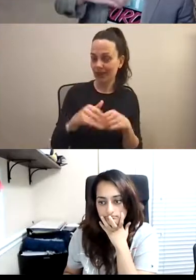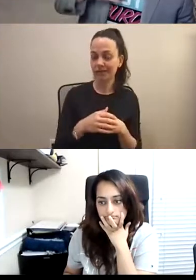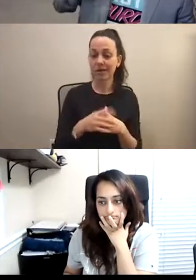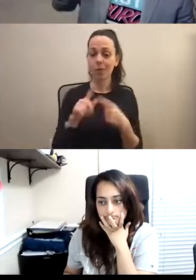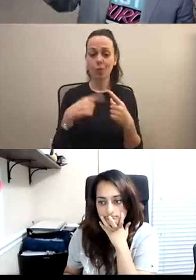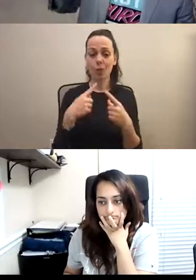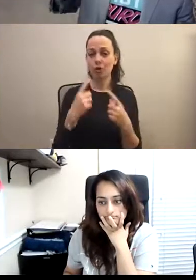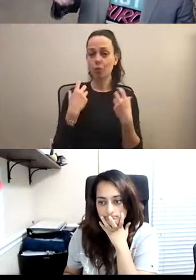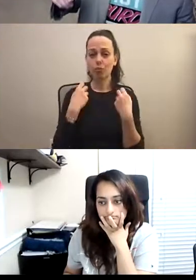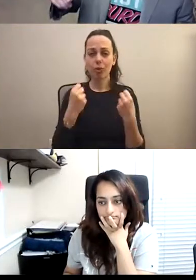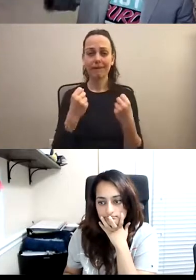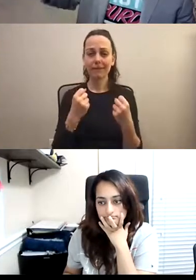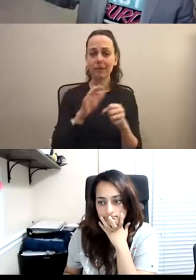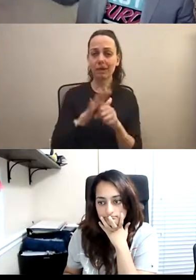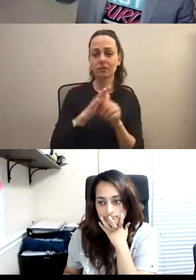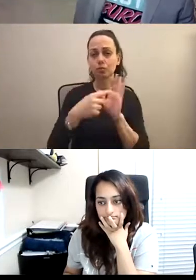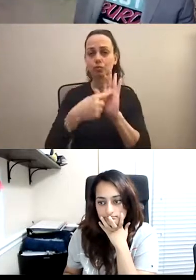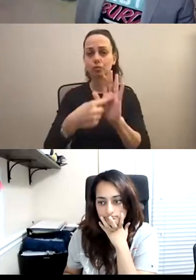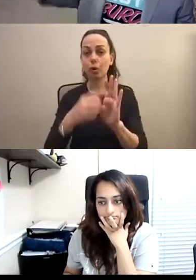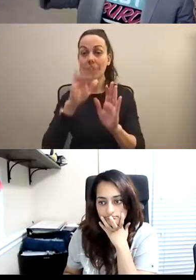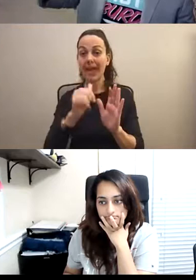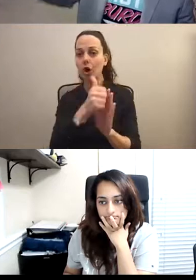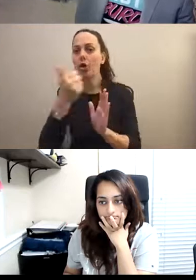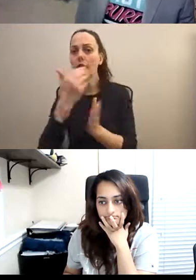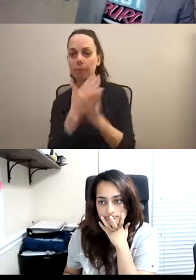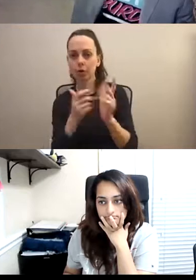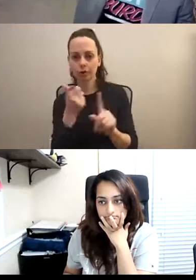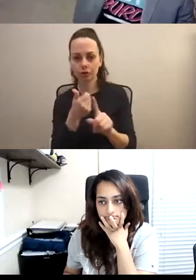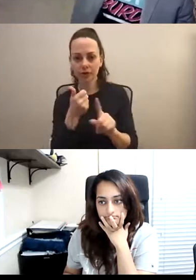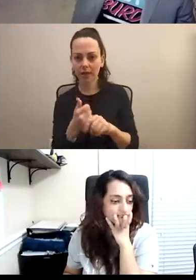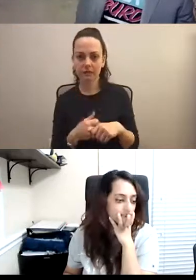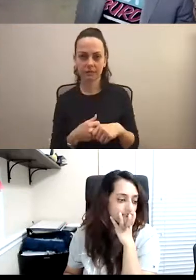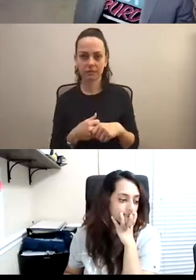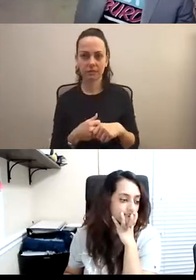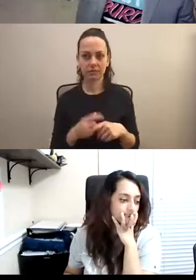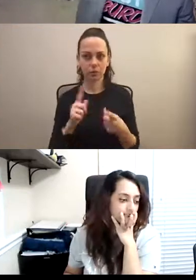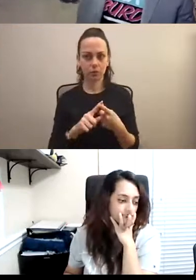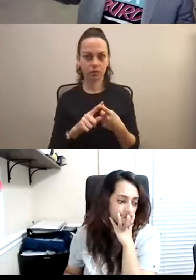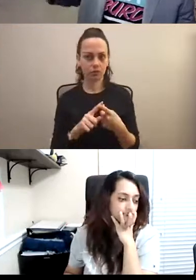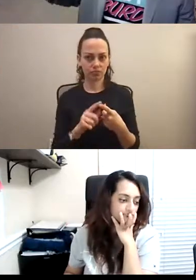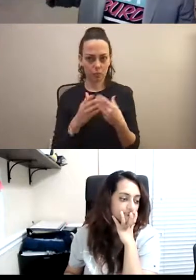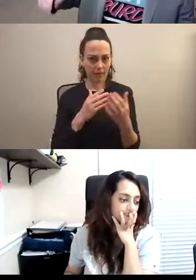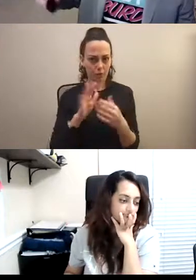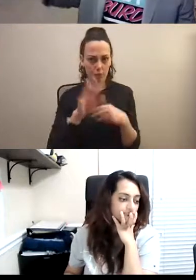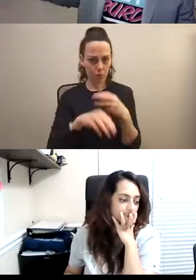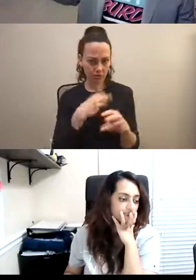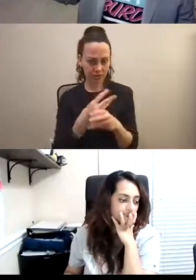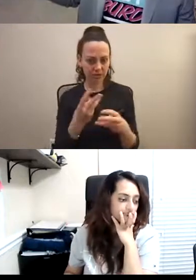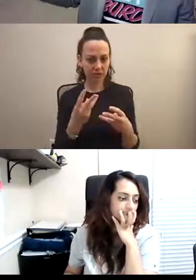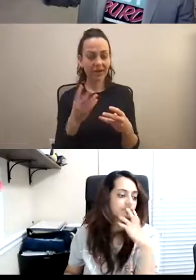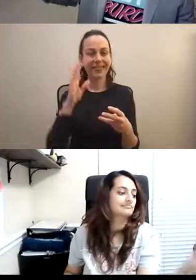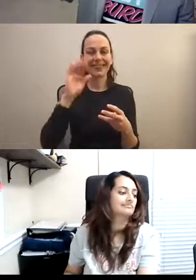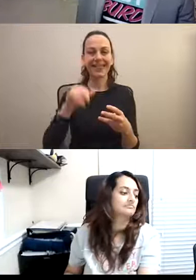and show that part of yourself to you, whatever your world is, right? It